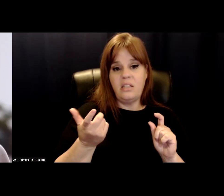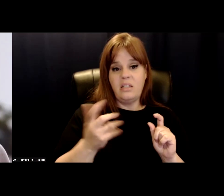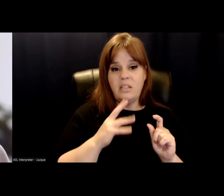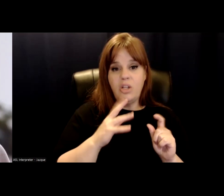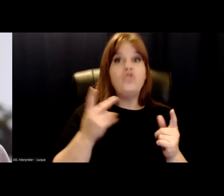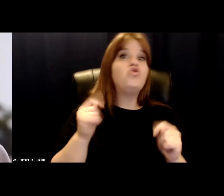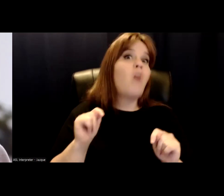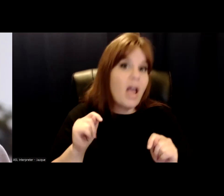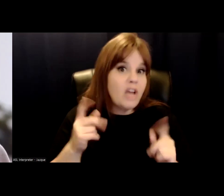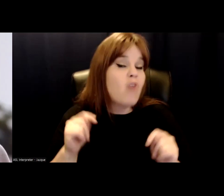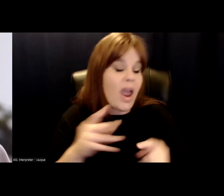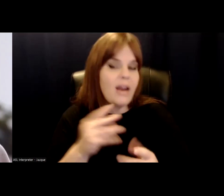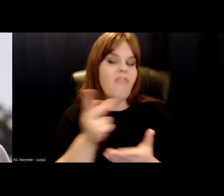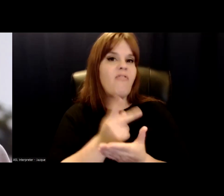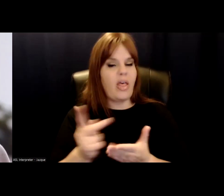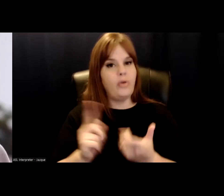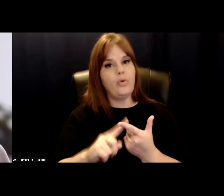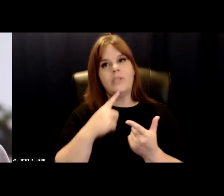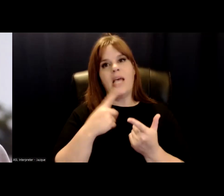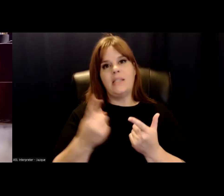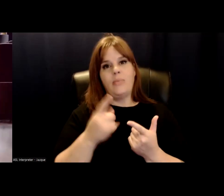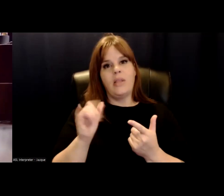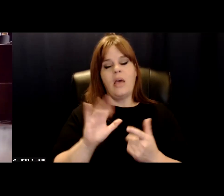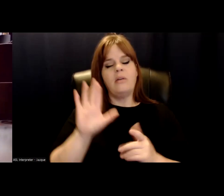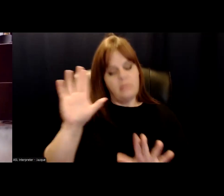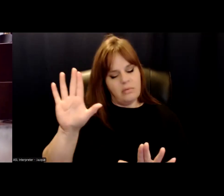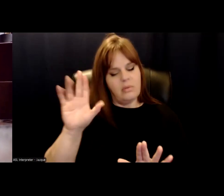trying and failing to say something like, "It's okay."